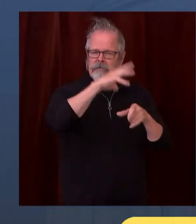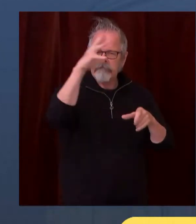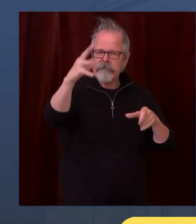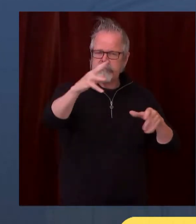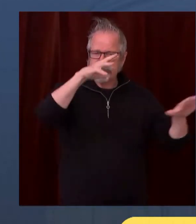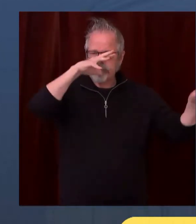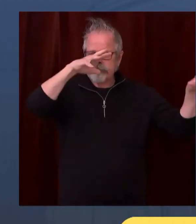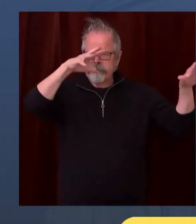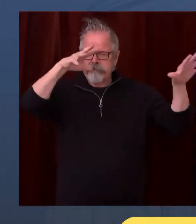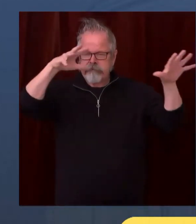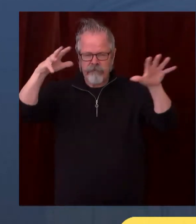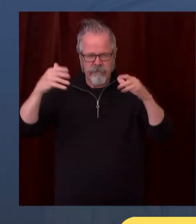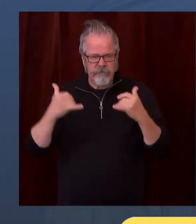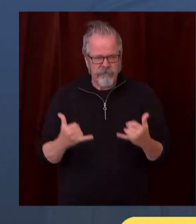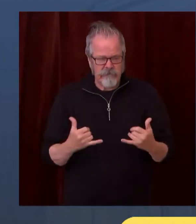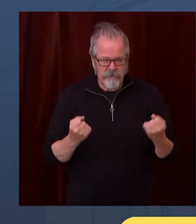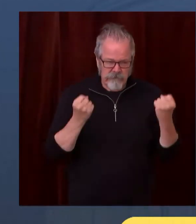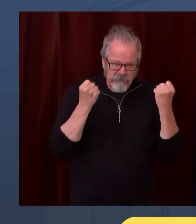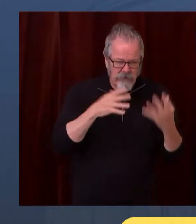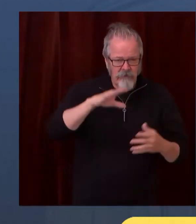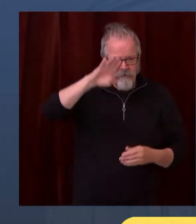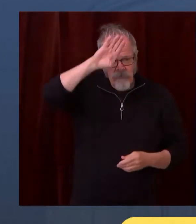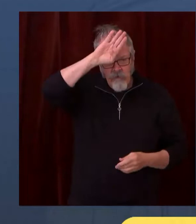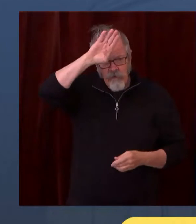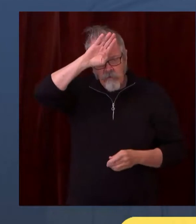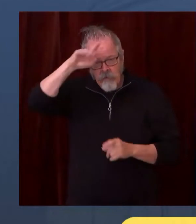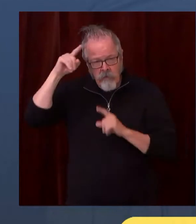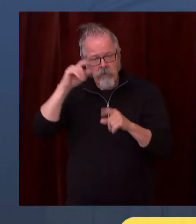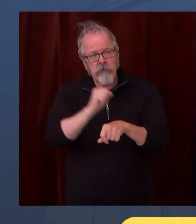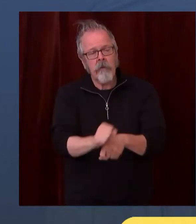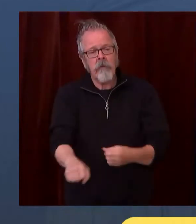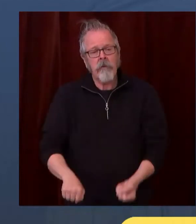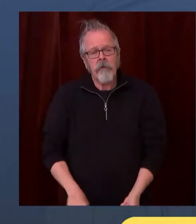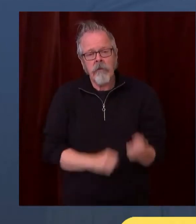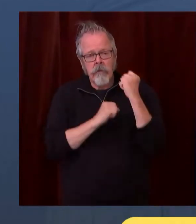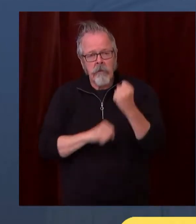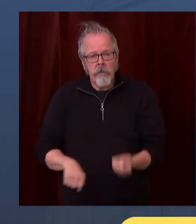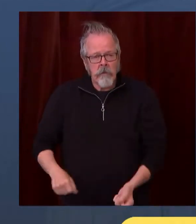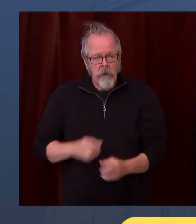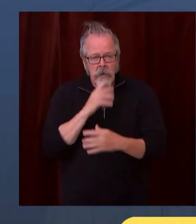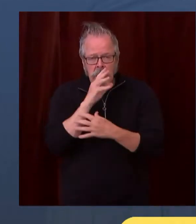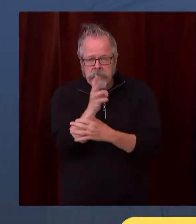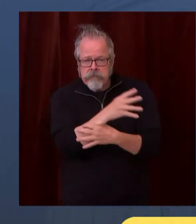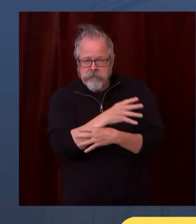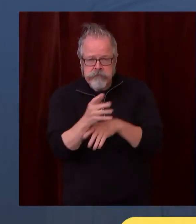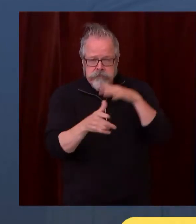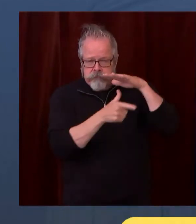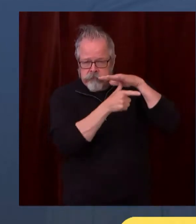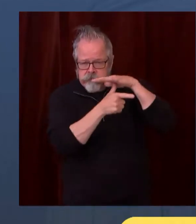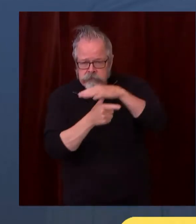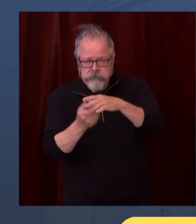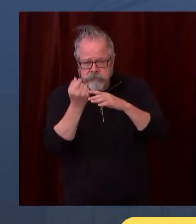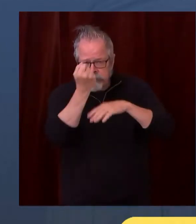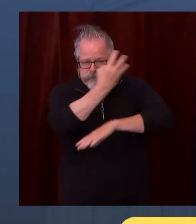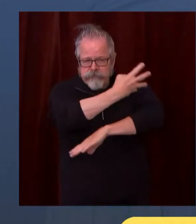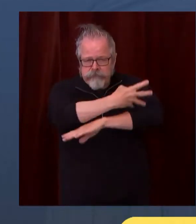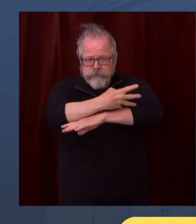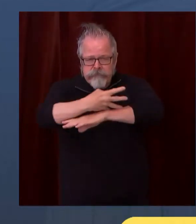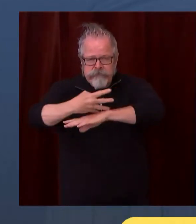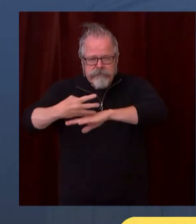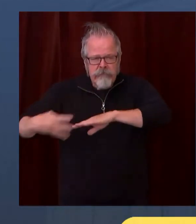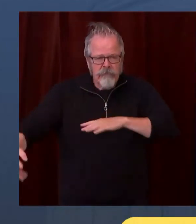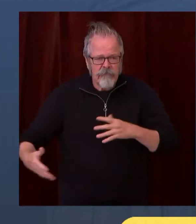given the fact that we're also responding to COVID-19. It's compounded by the high temperatures and dry conditions we're